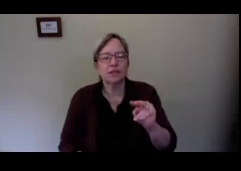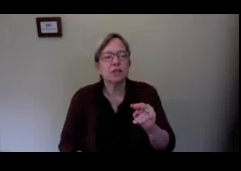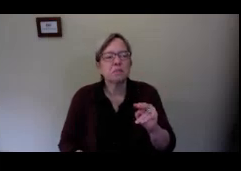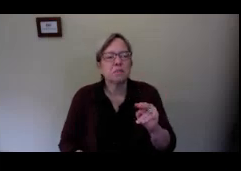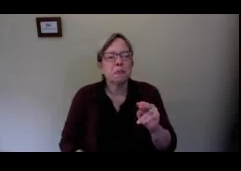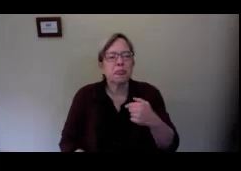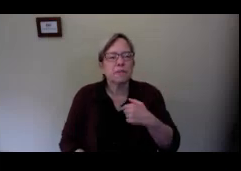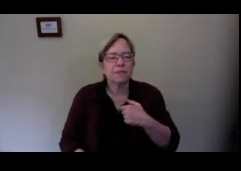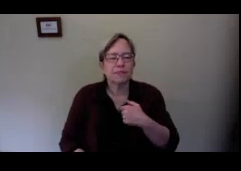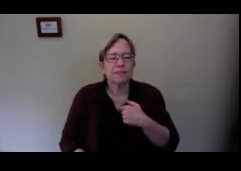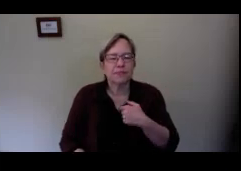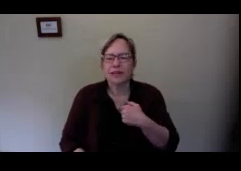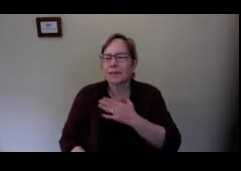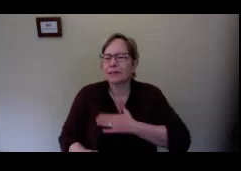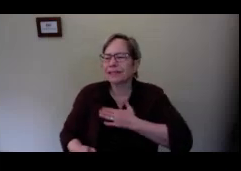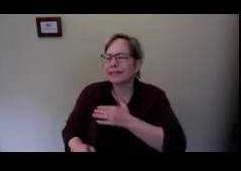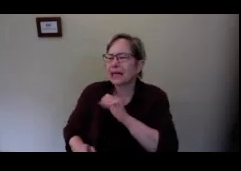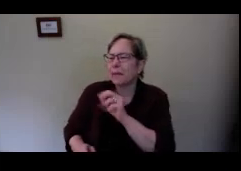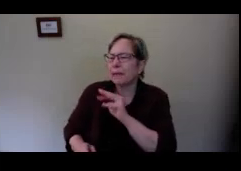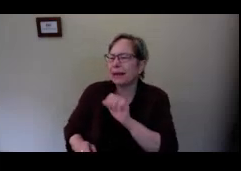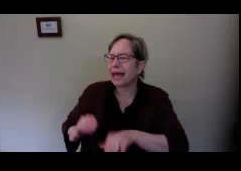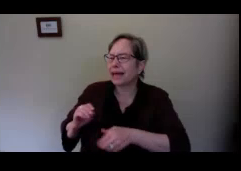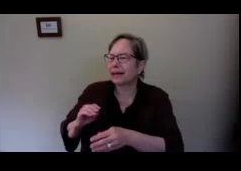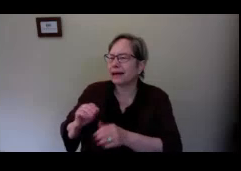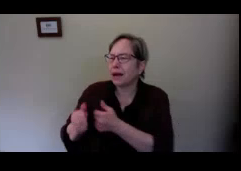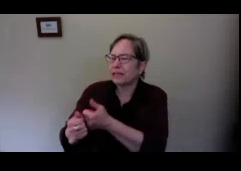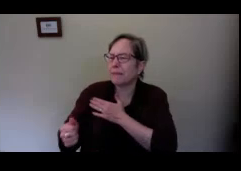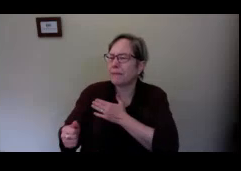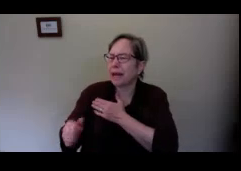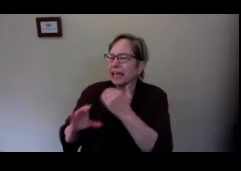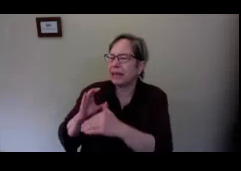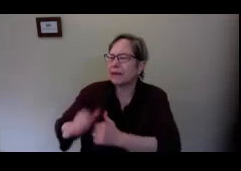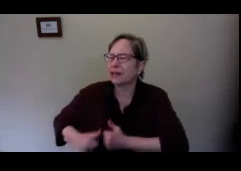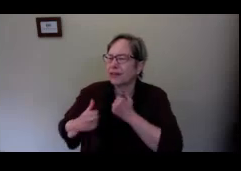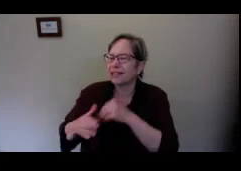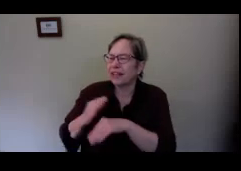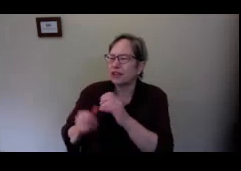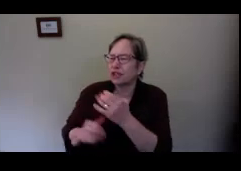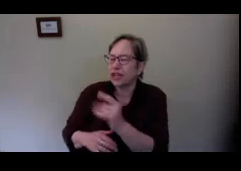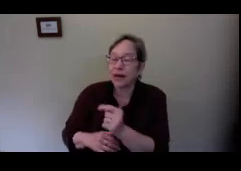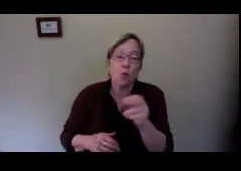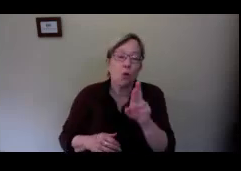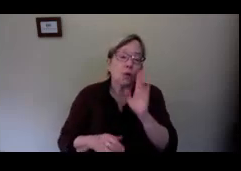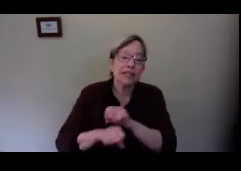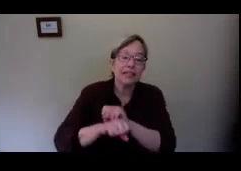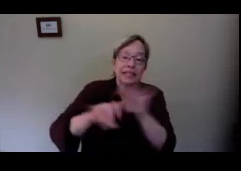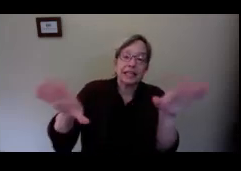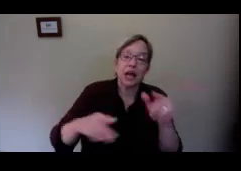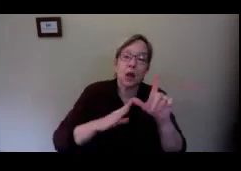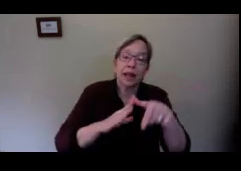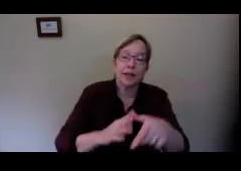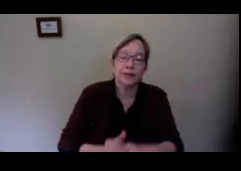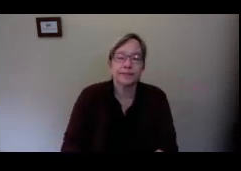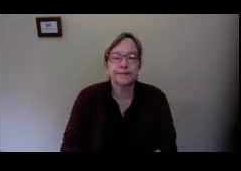throw that in the chat, Amanda, I would really appreciate it, or send it along after. And